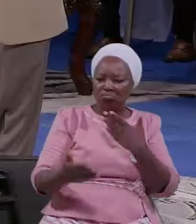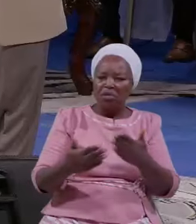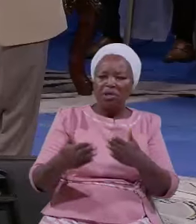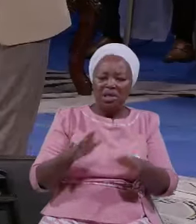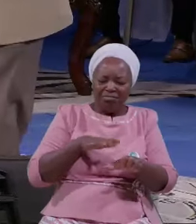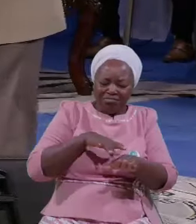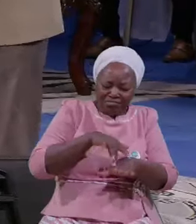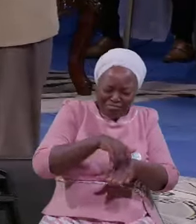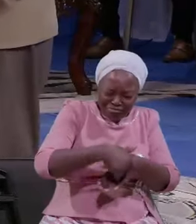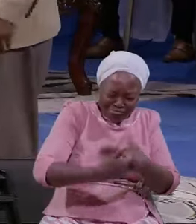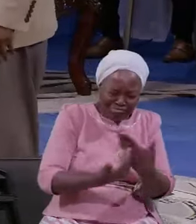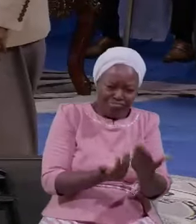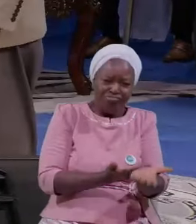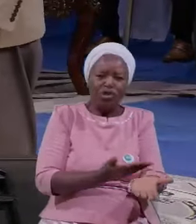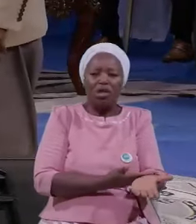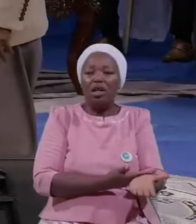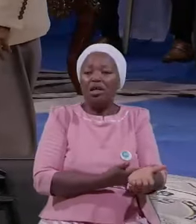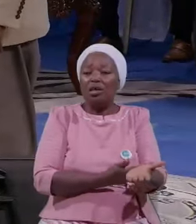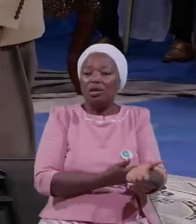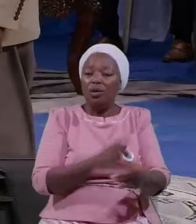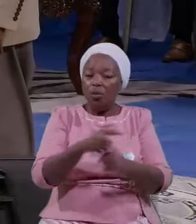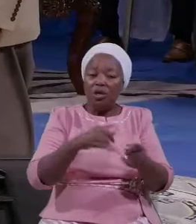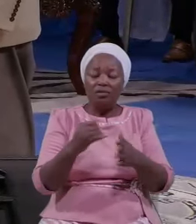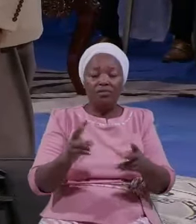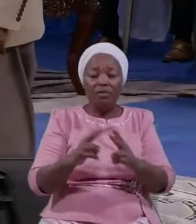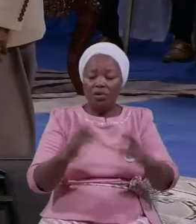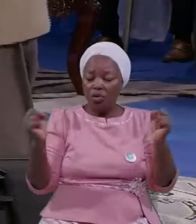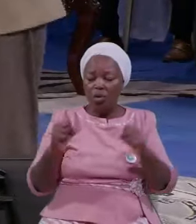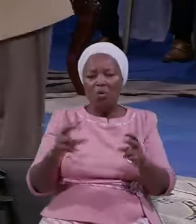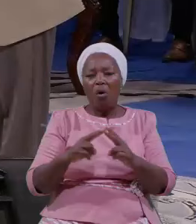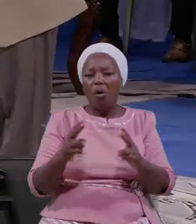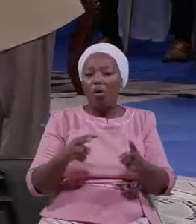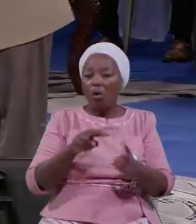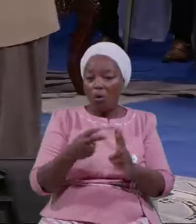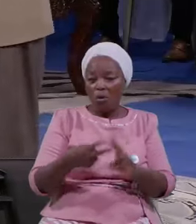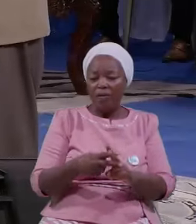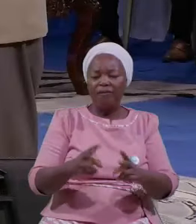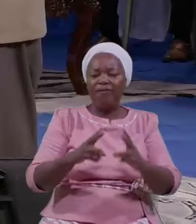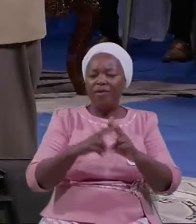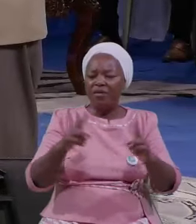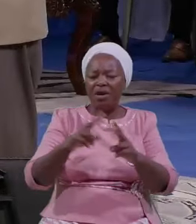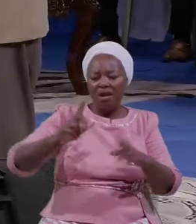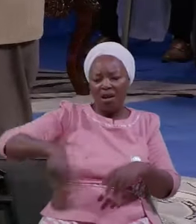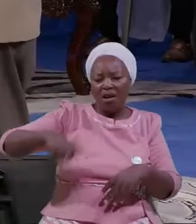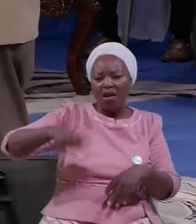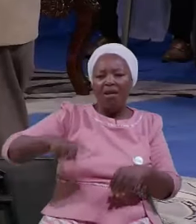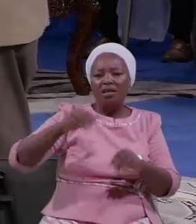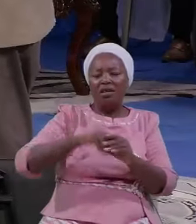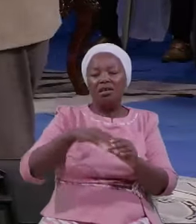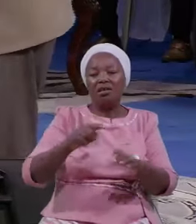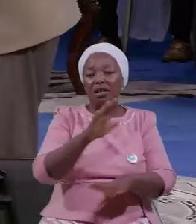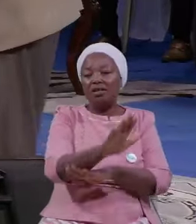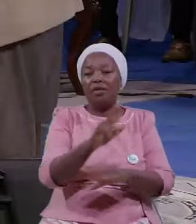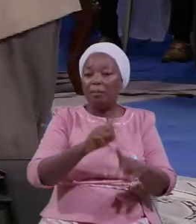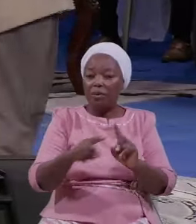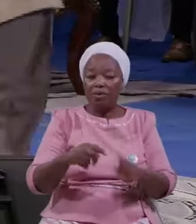was cool or very late in the evening. But she didn't come in the morning. She didn't come